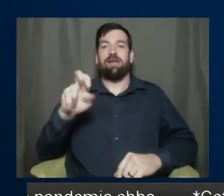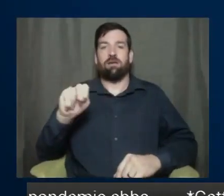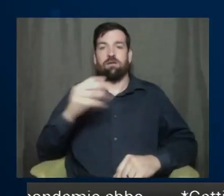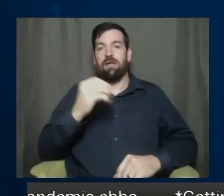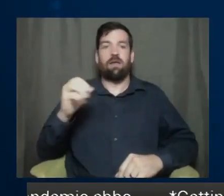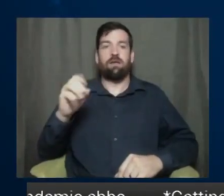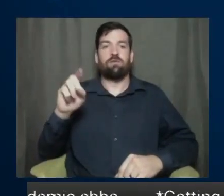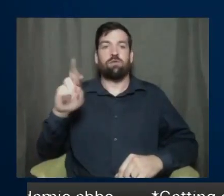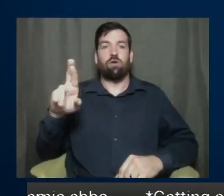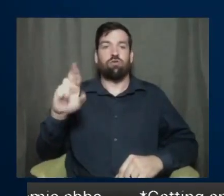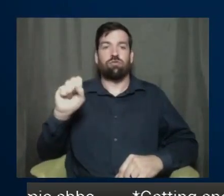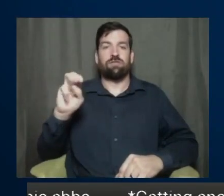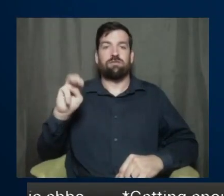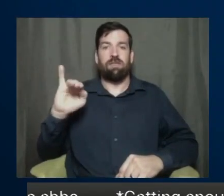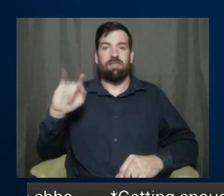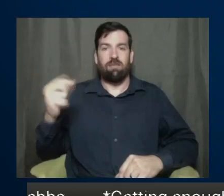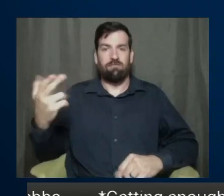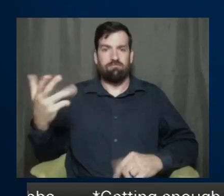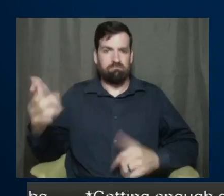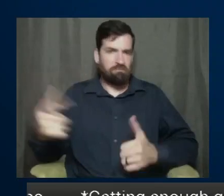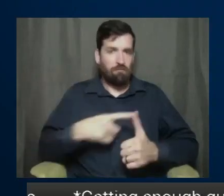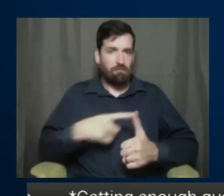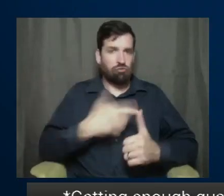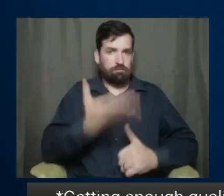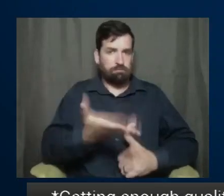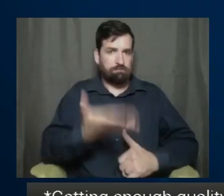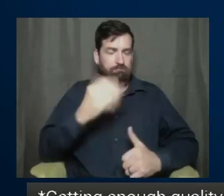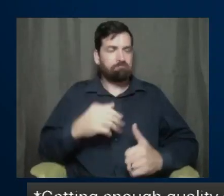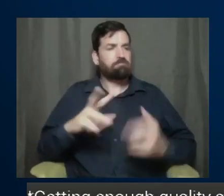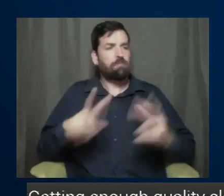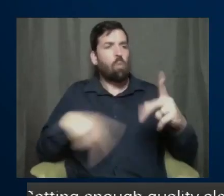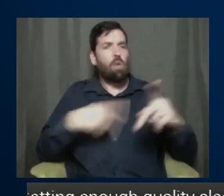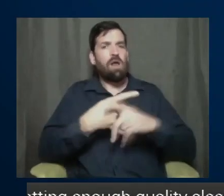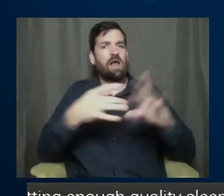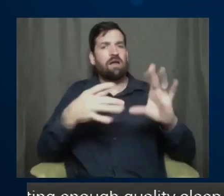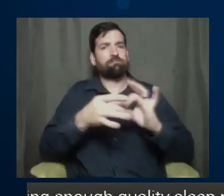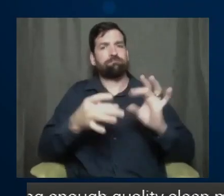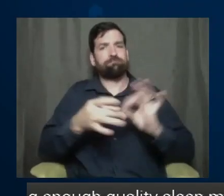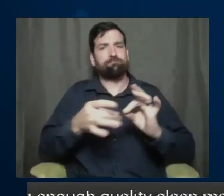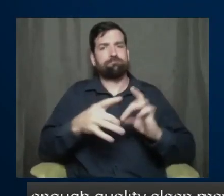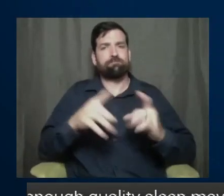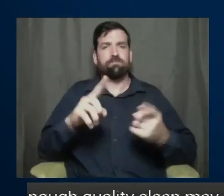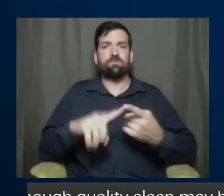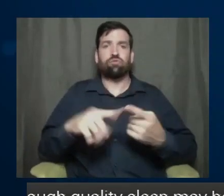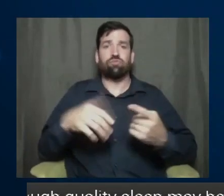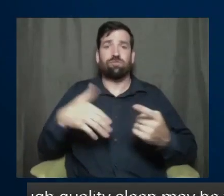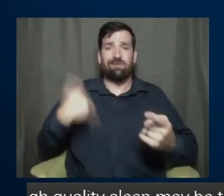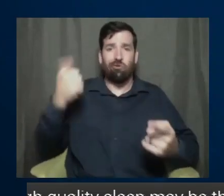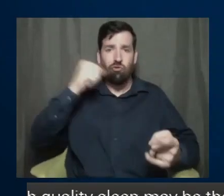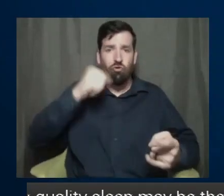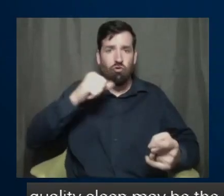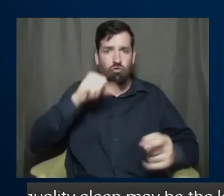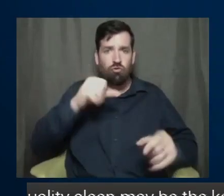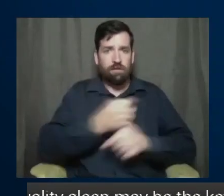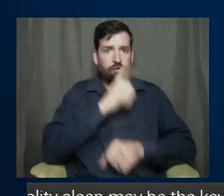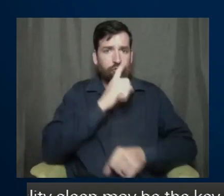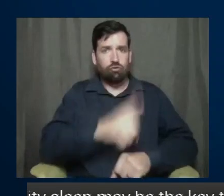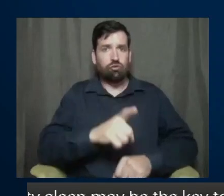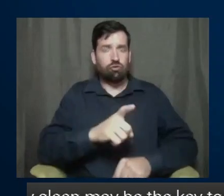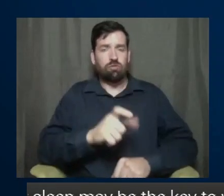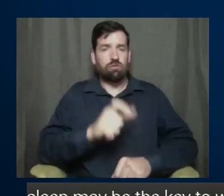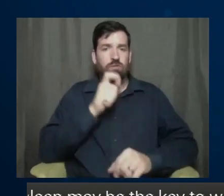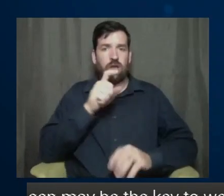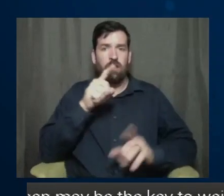I'll let you get started. Just what kind of messaging do we give to young girls to make sure that they're not going down this path, and that they're making sure to